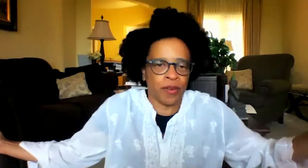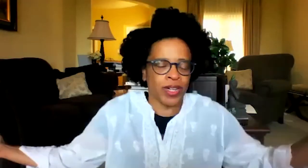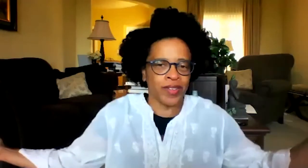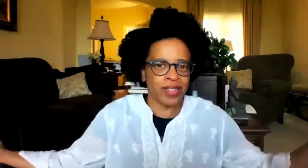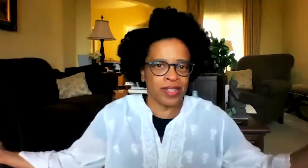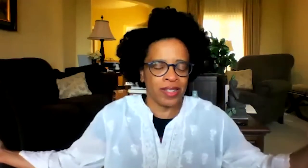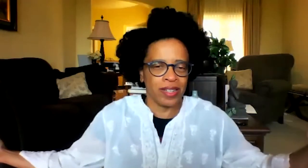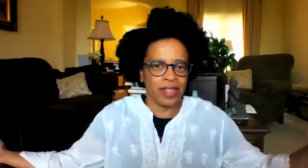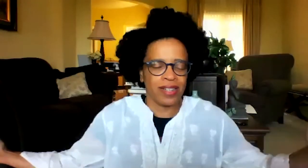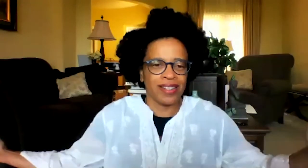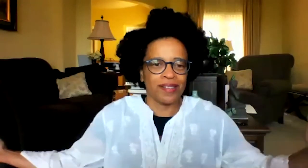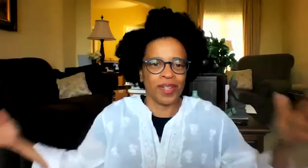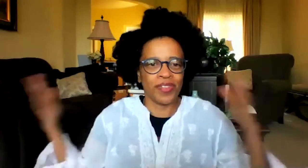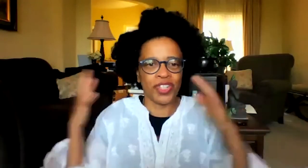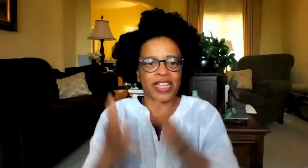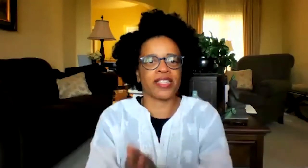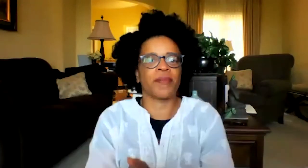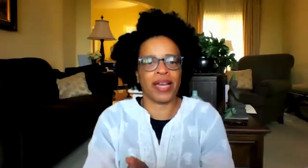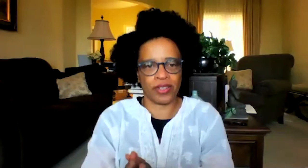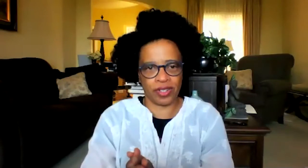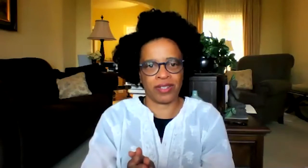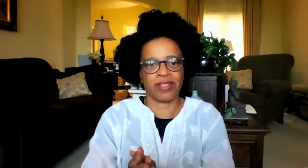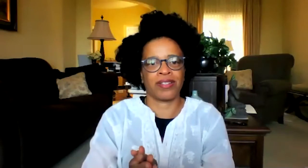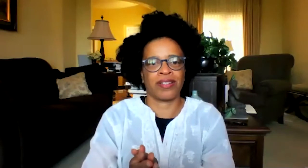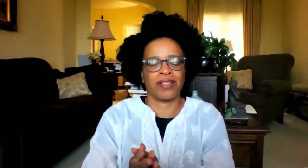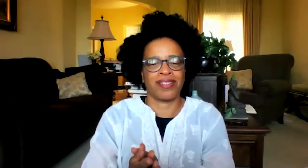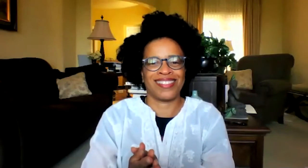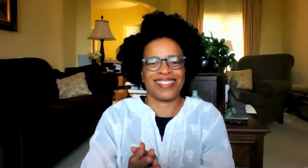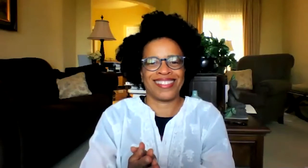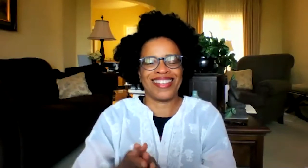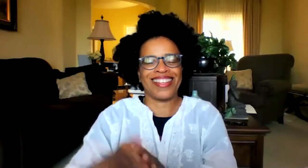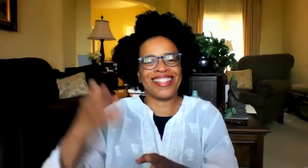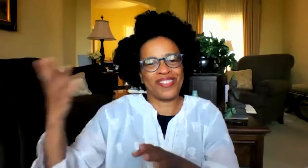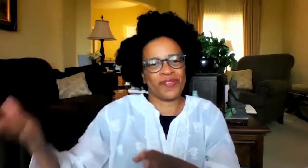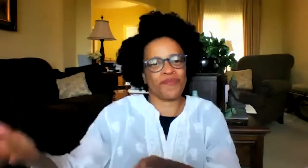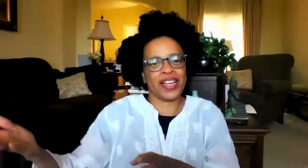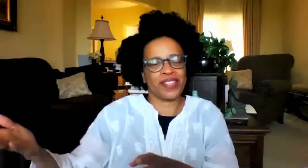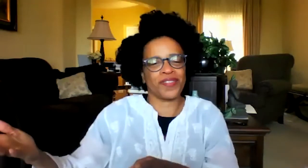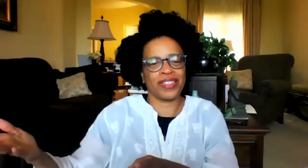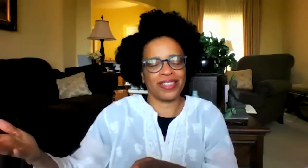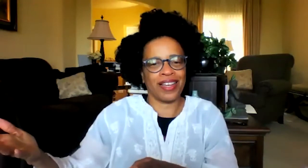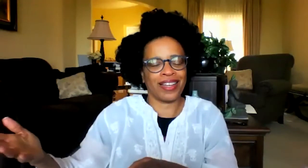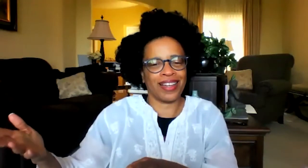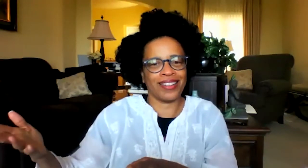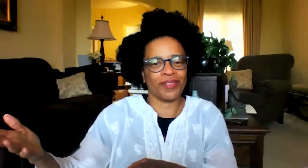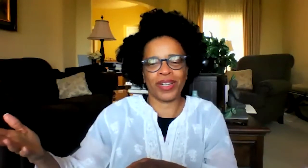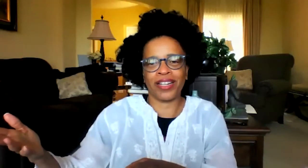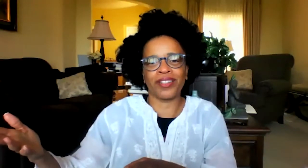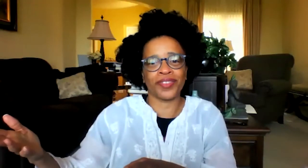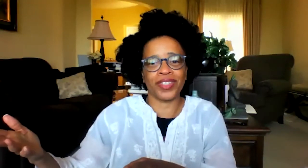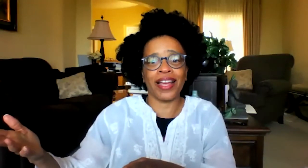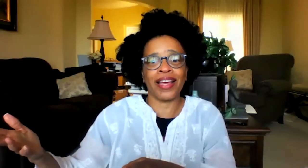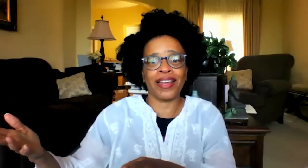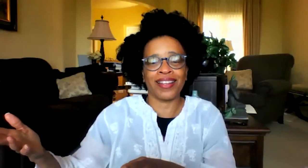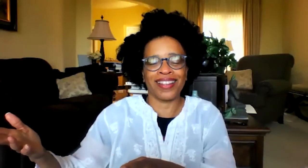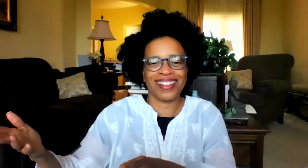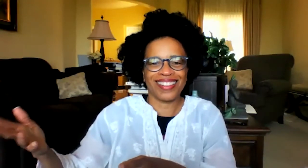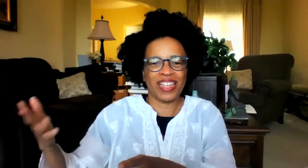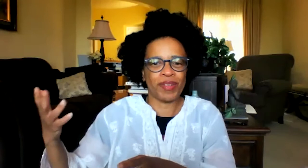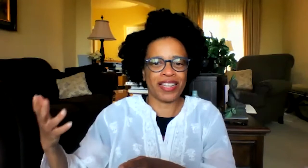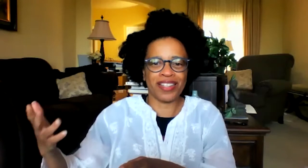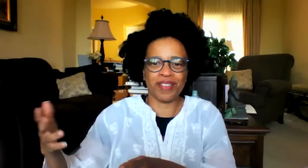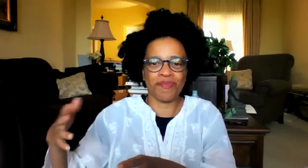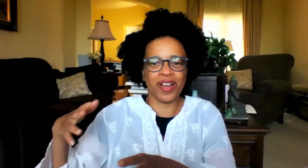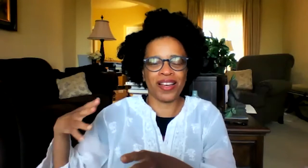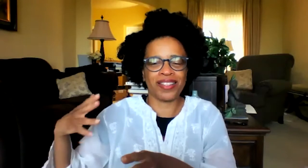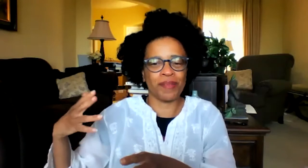bigger than any one of us. But if you take some action, and then you can rest feeling like, I did what I could for today.